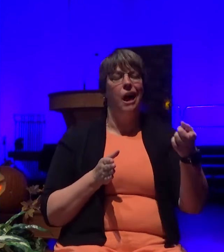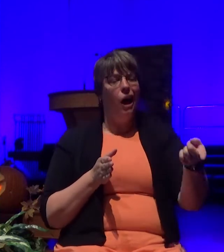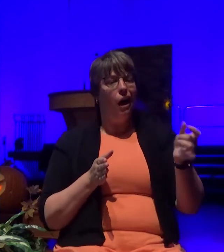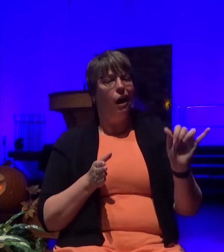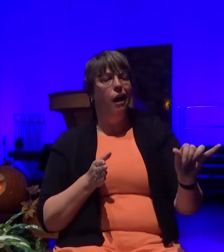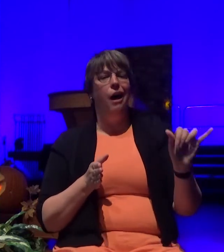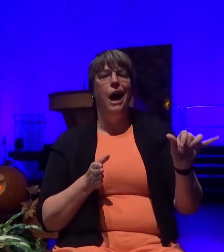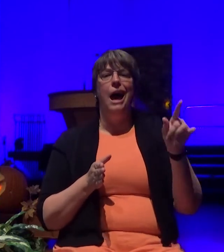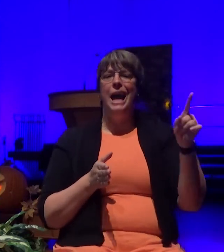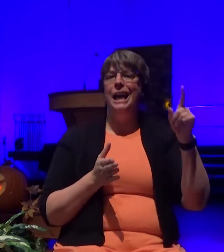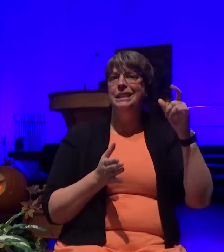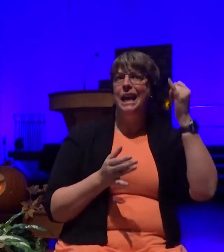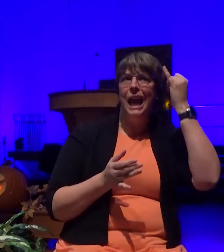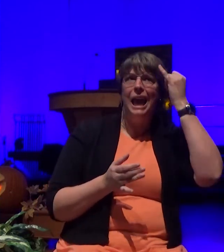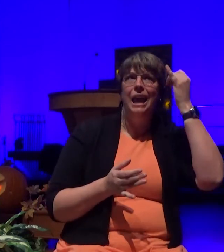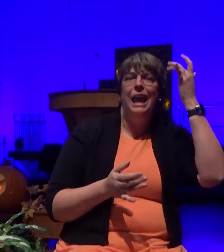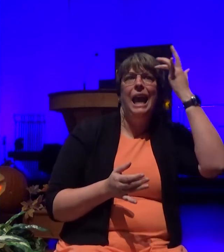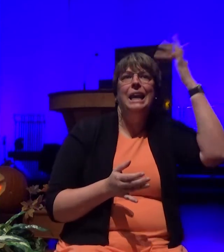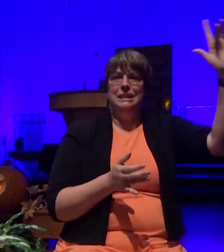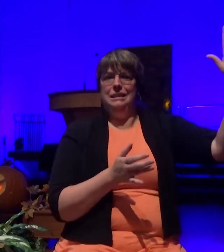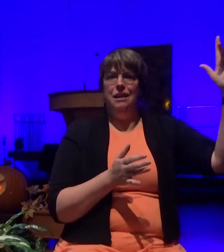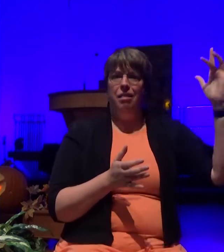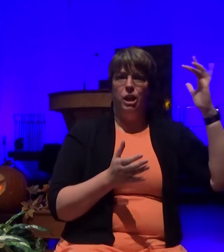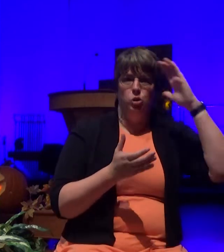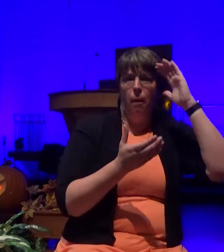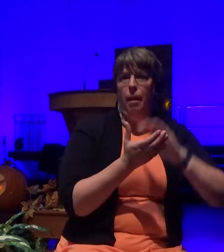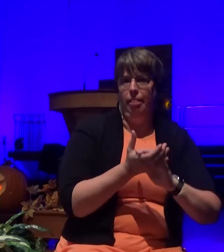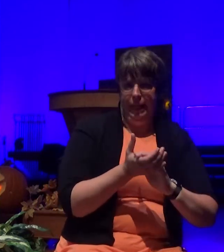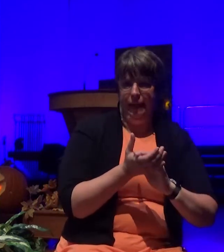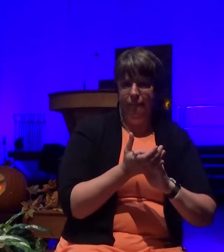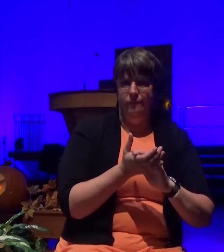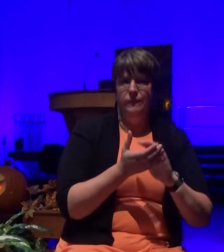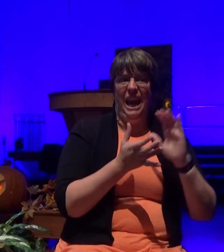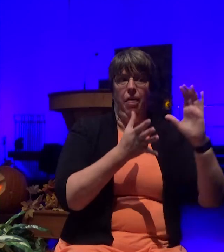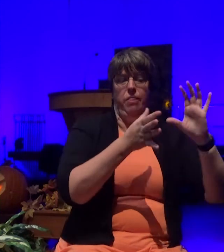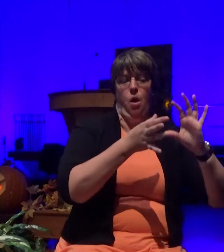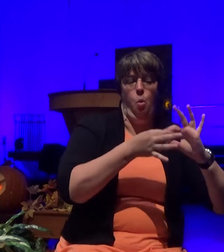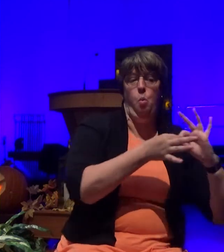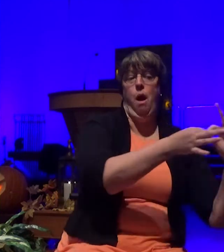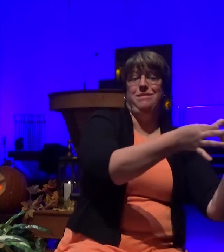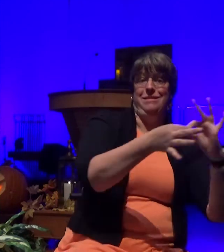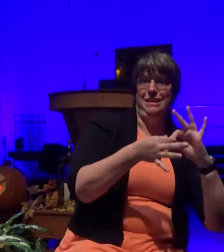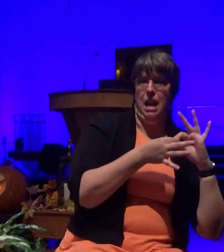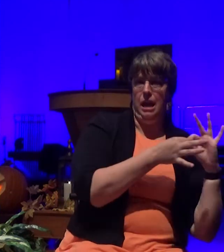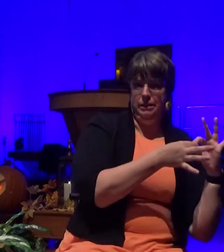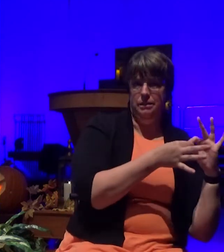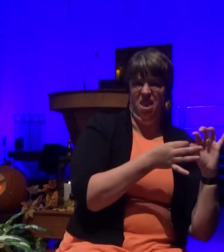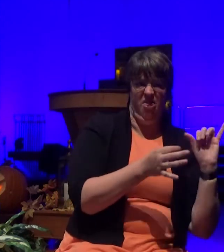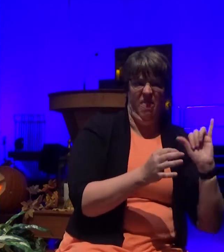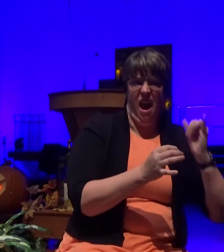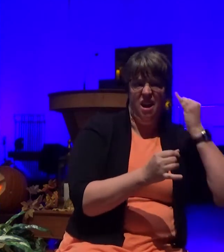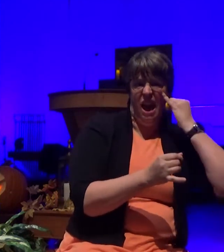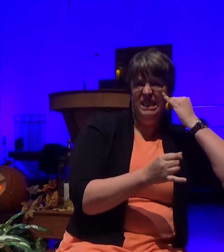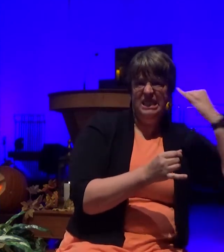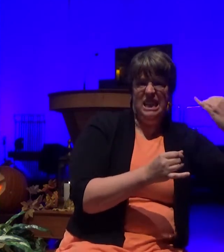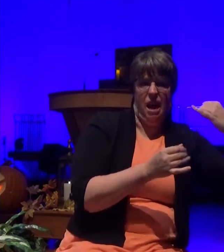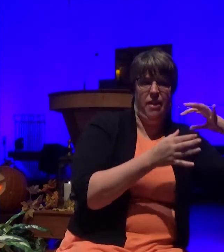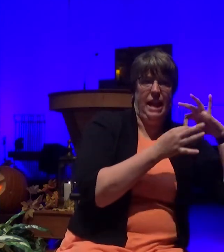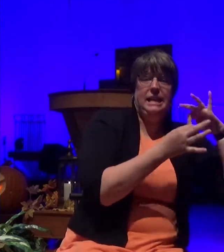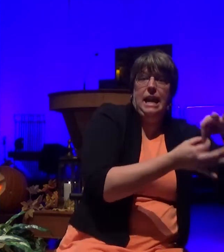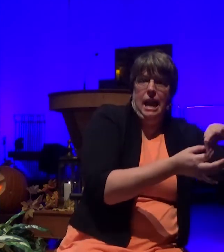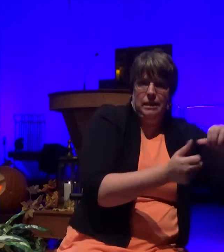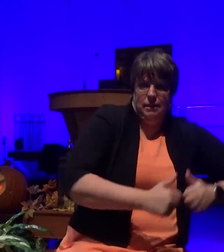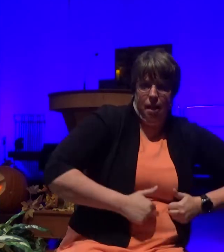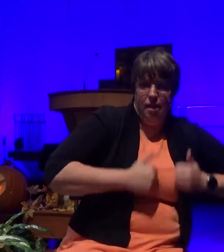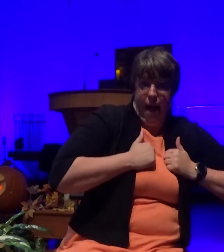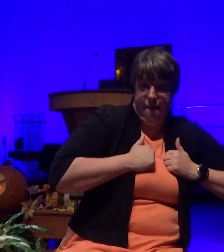intellectual belief in the oneness that connects all of life. And yet, reading his words has